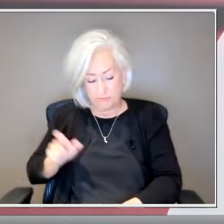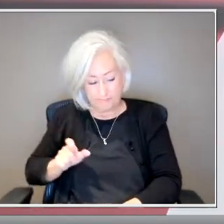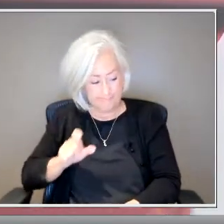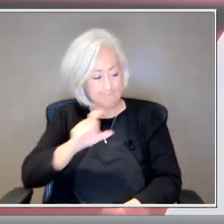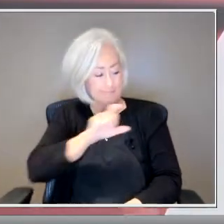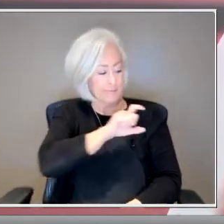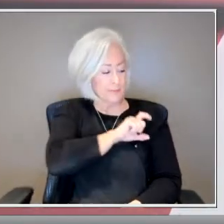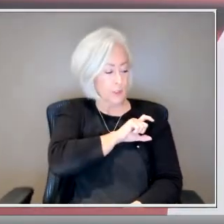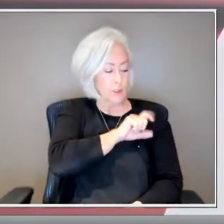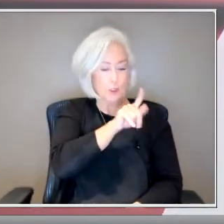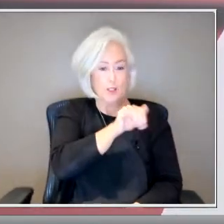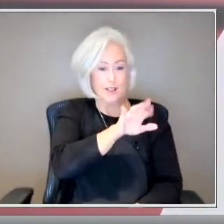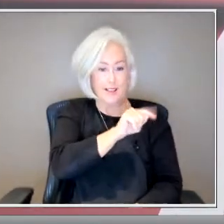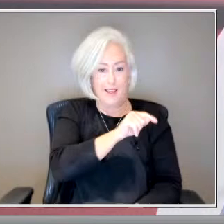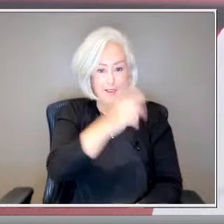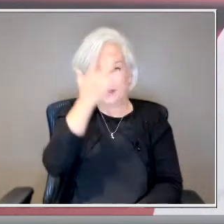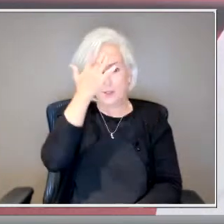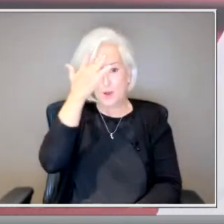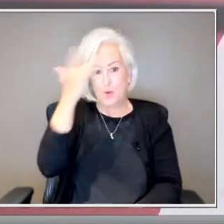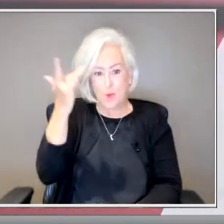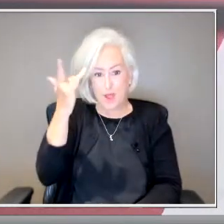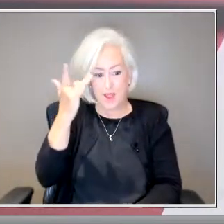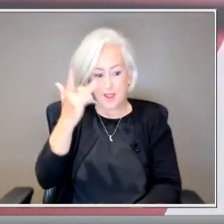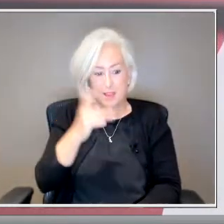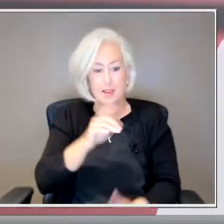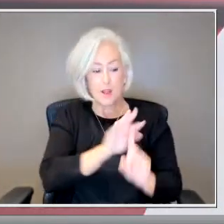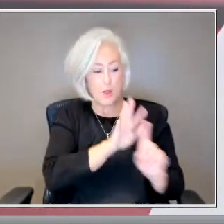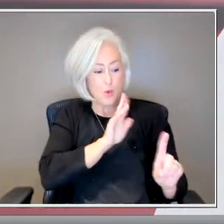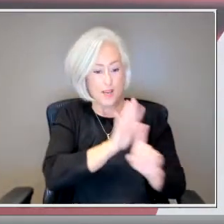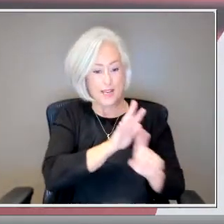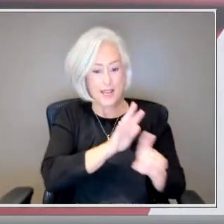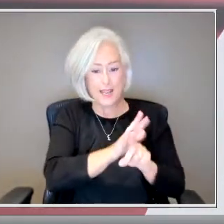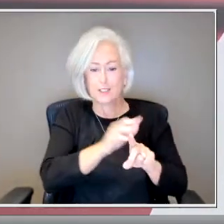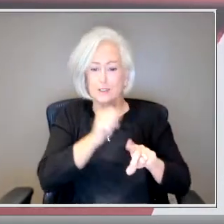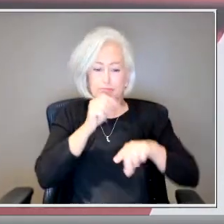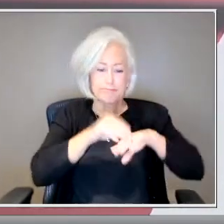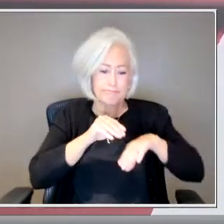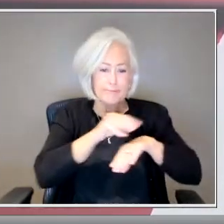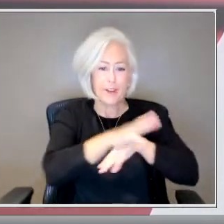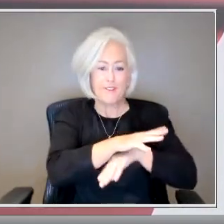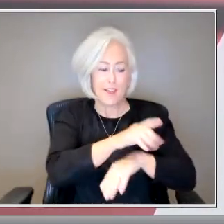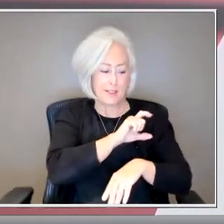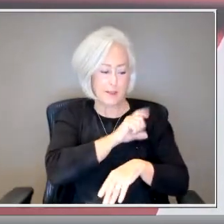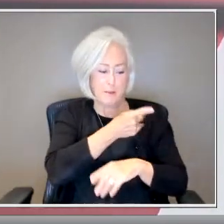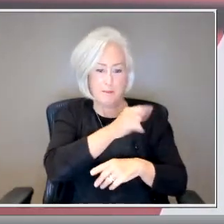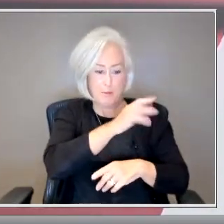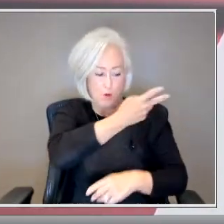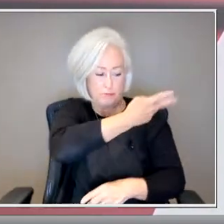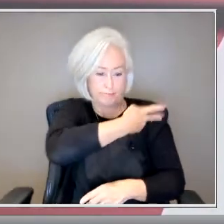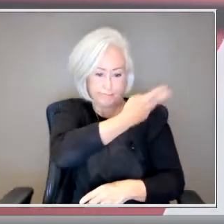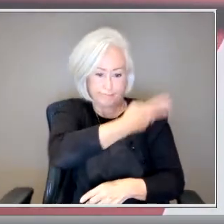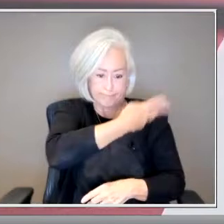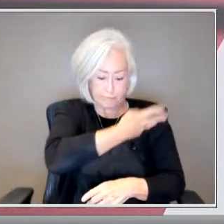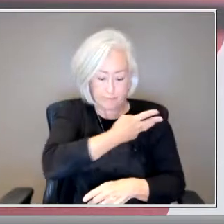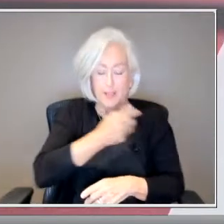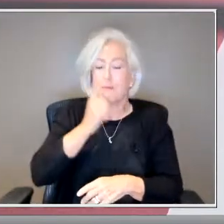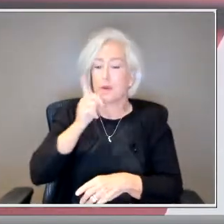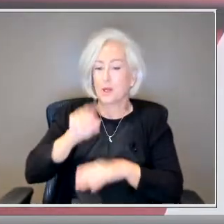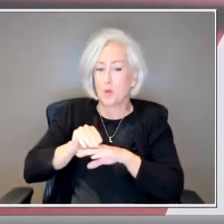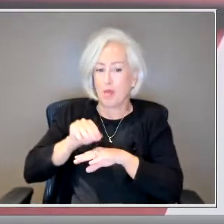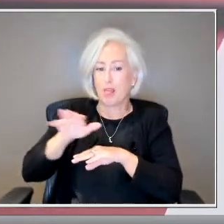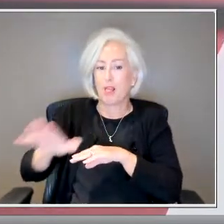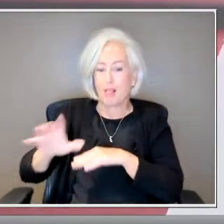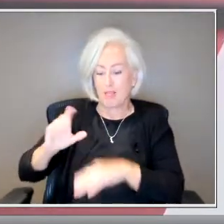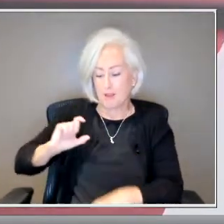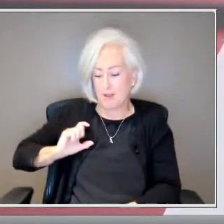port, plastic, but it does bother the electronics. So, you know, so I called Dr. Beakey, make sure he was on